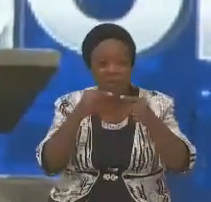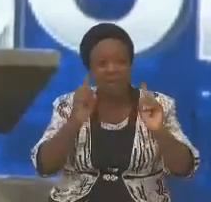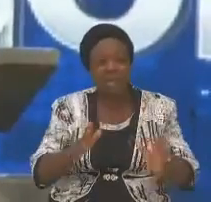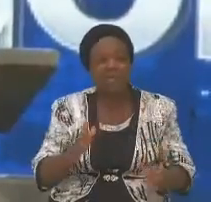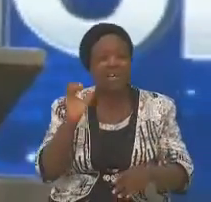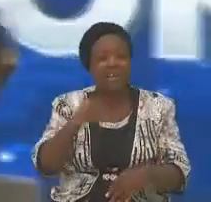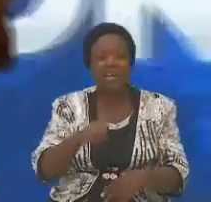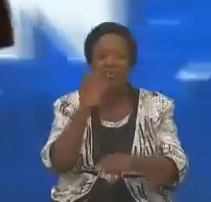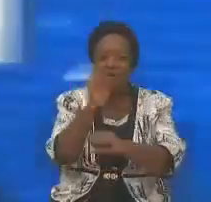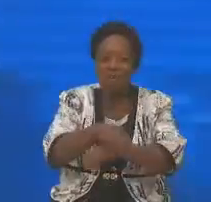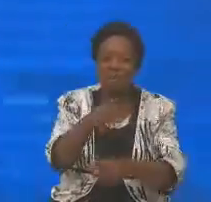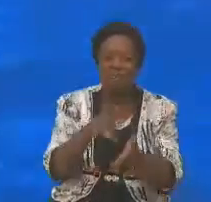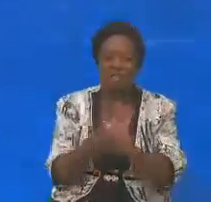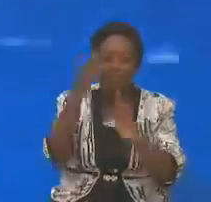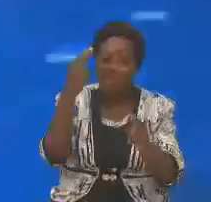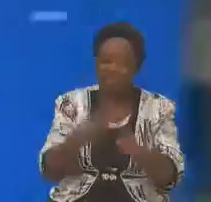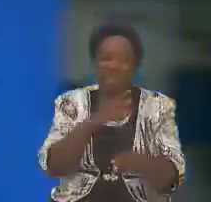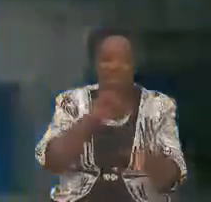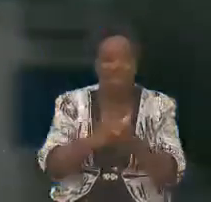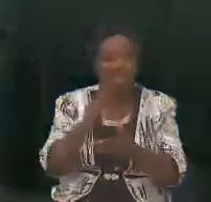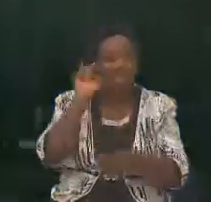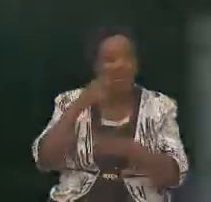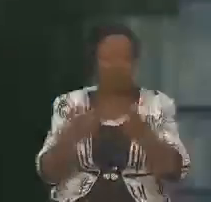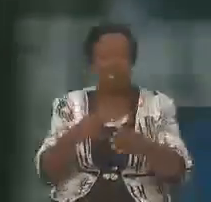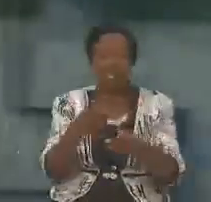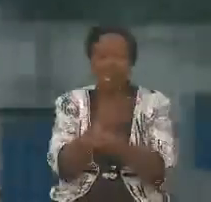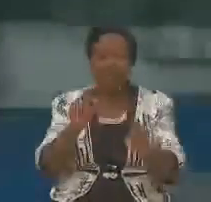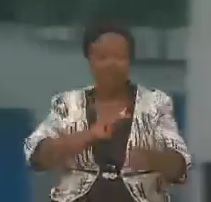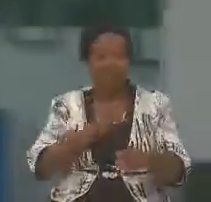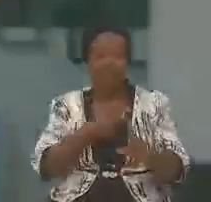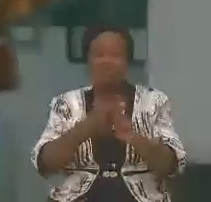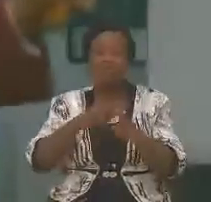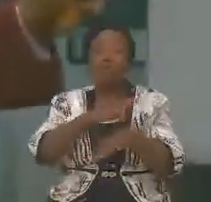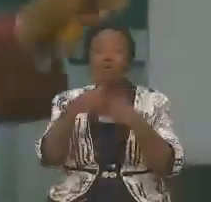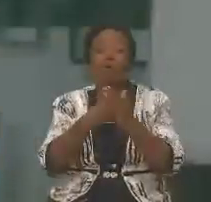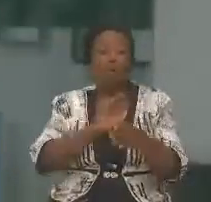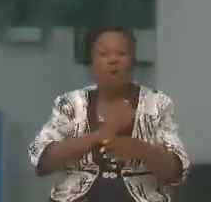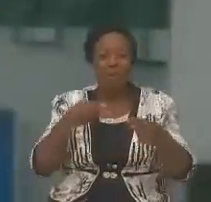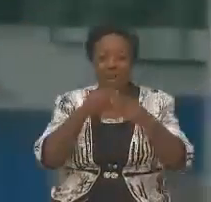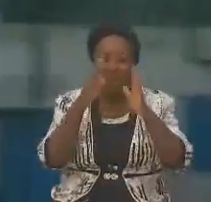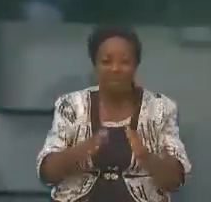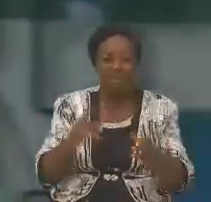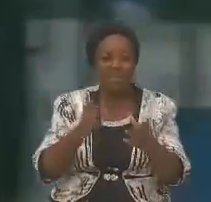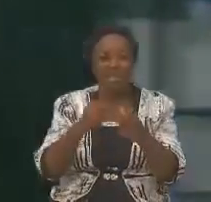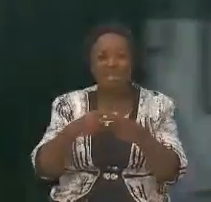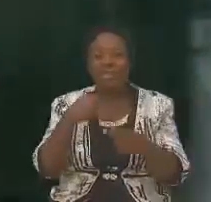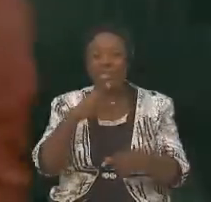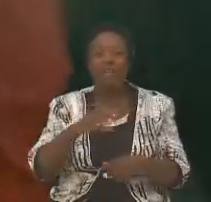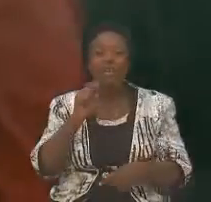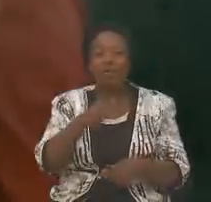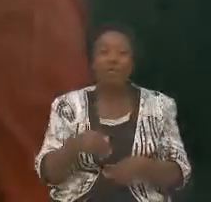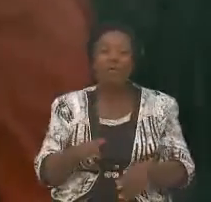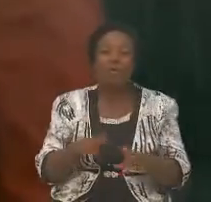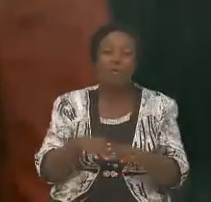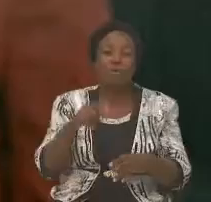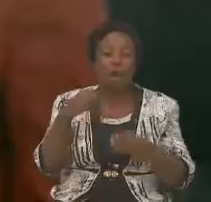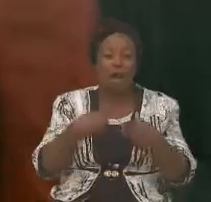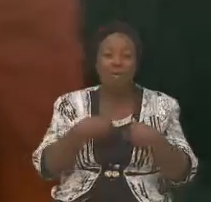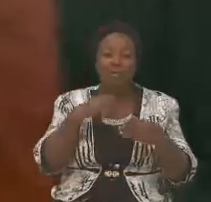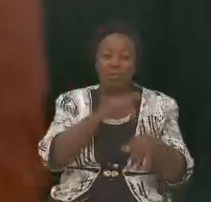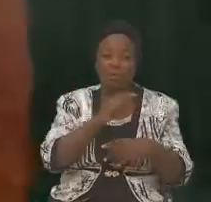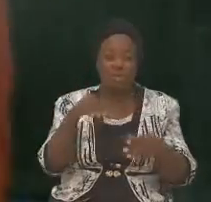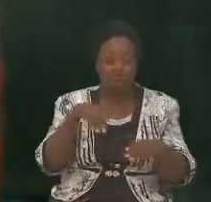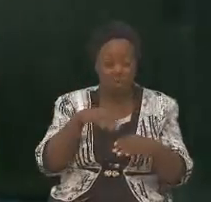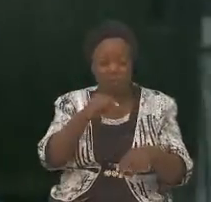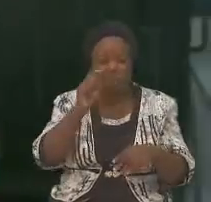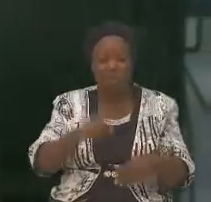you. That he might deliver us from all our enemies. And then he says he'll make